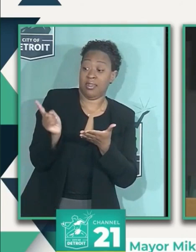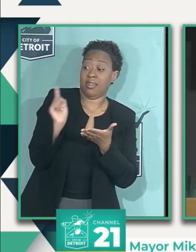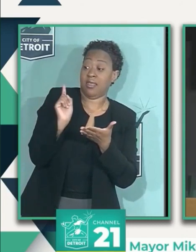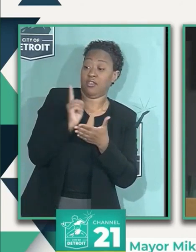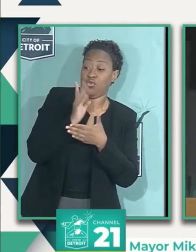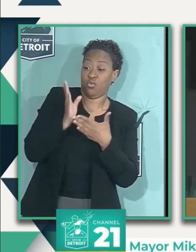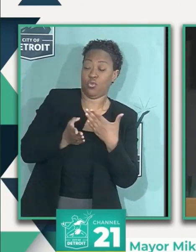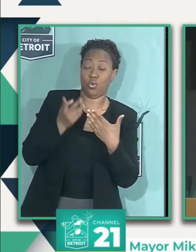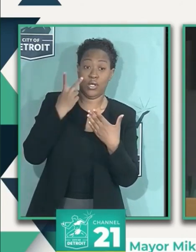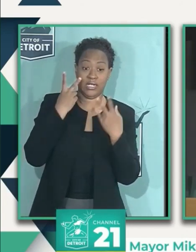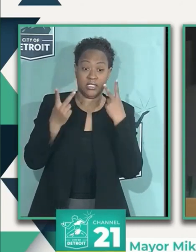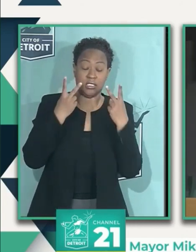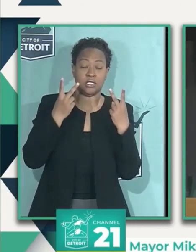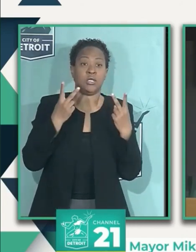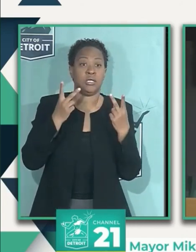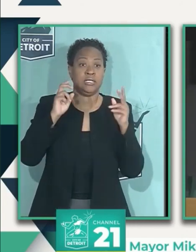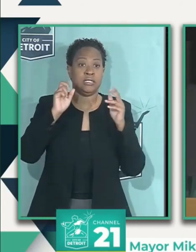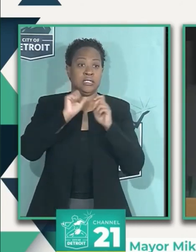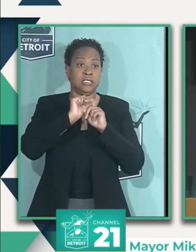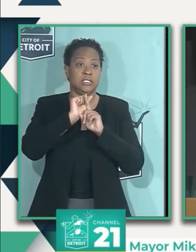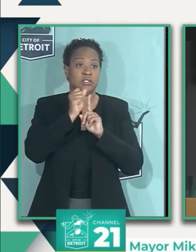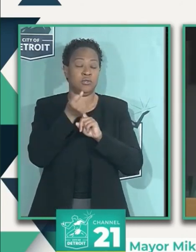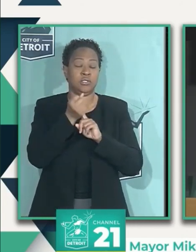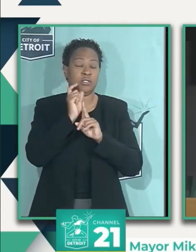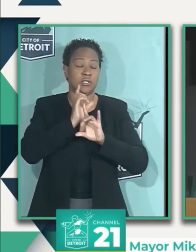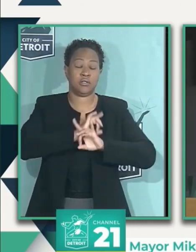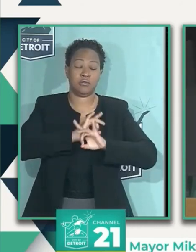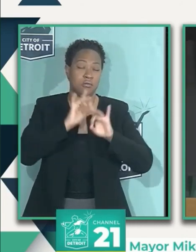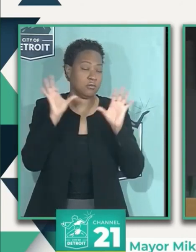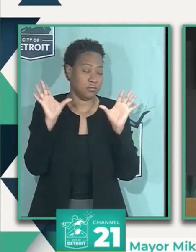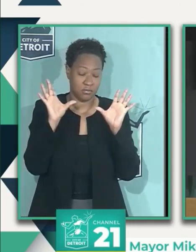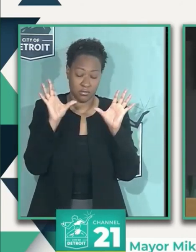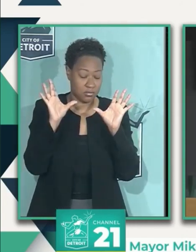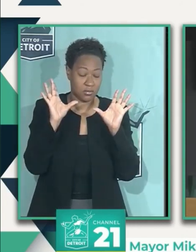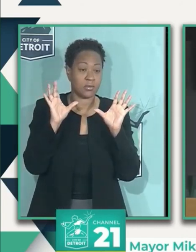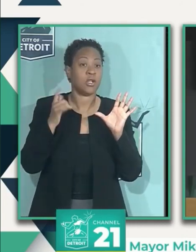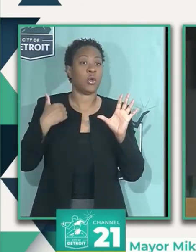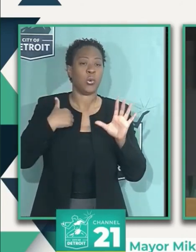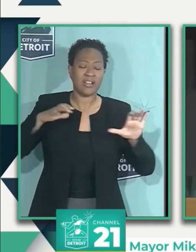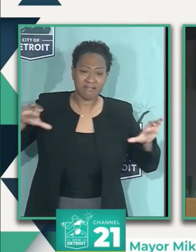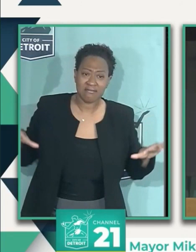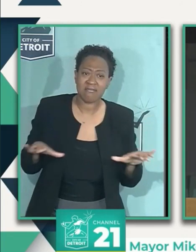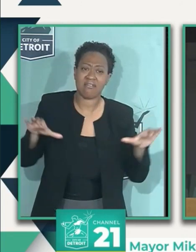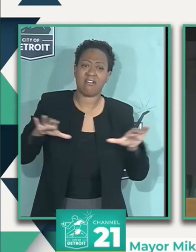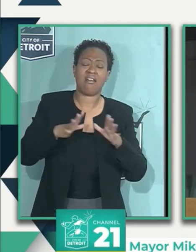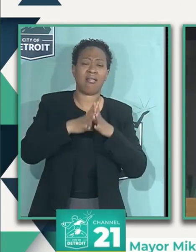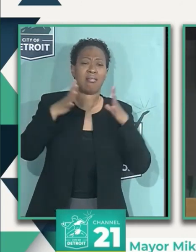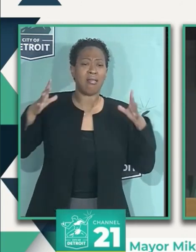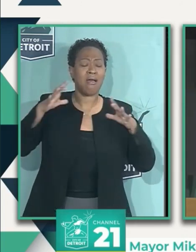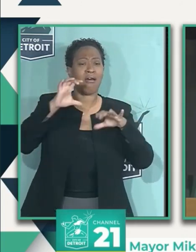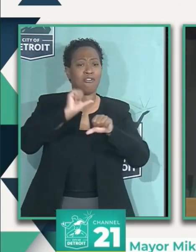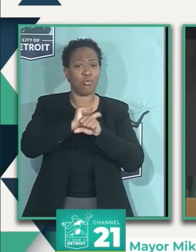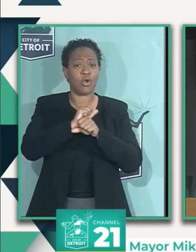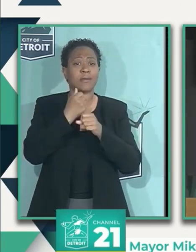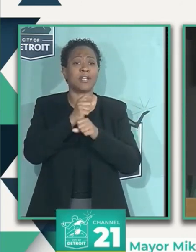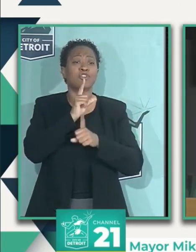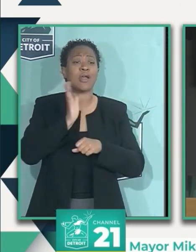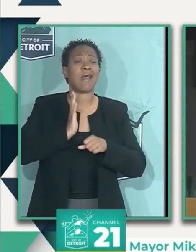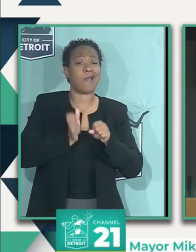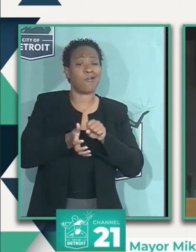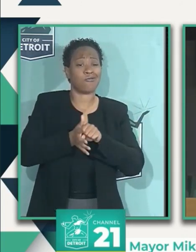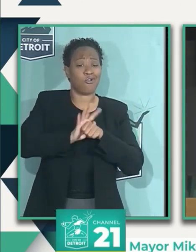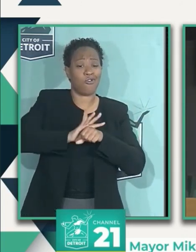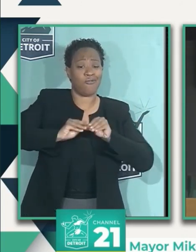that were very concerning. We have done way too much work to knock down the COVID infection rate in the city of Detroit,